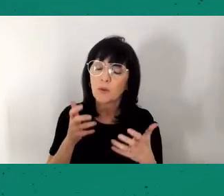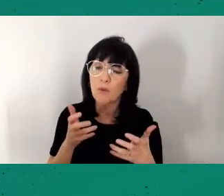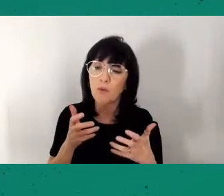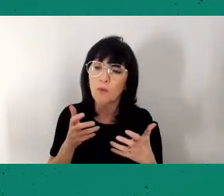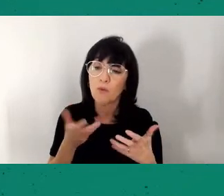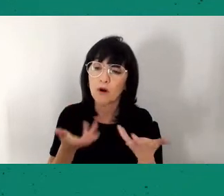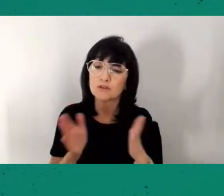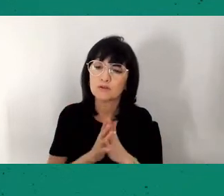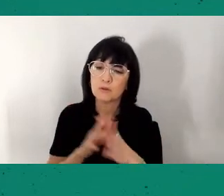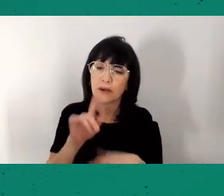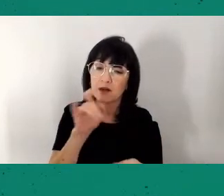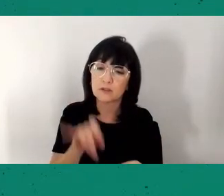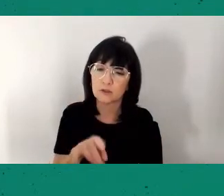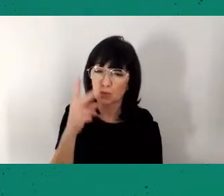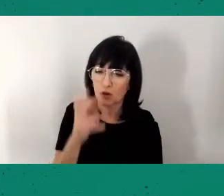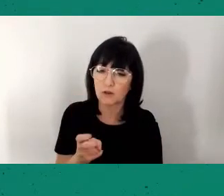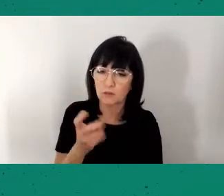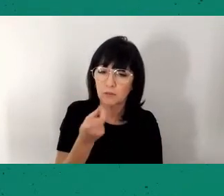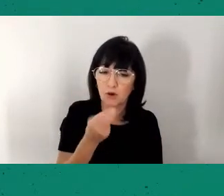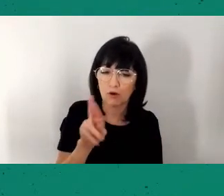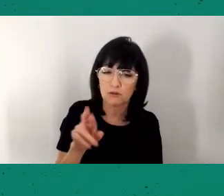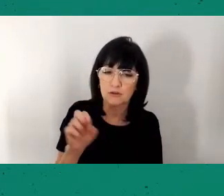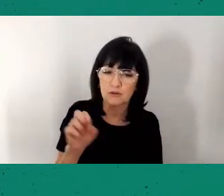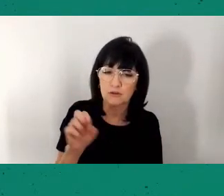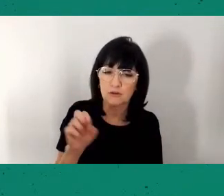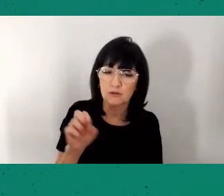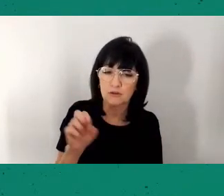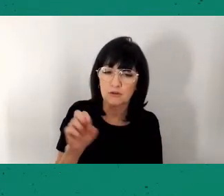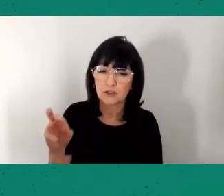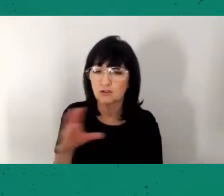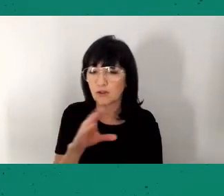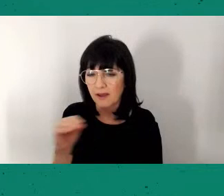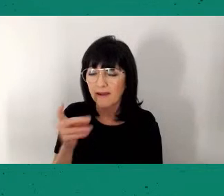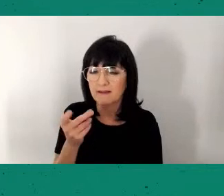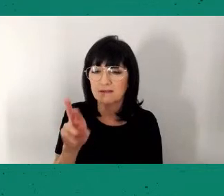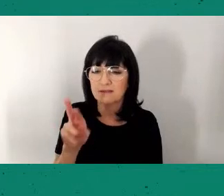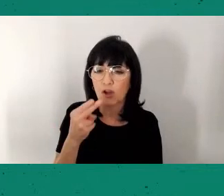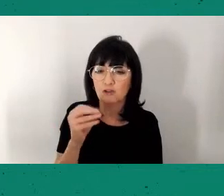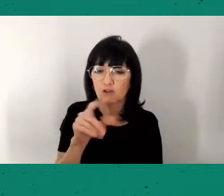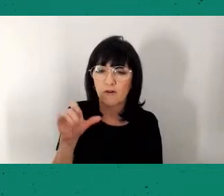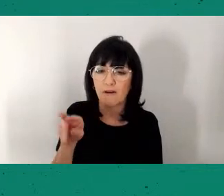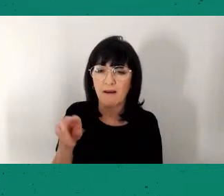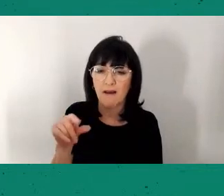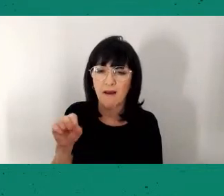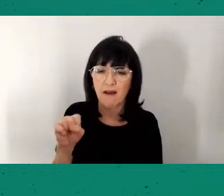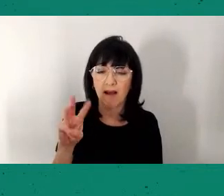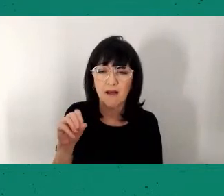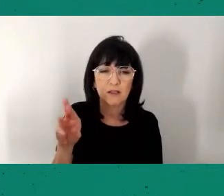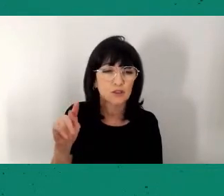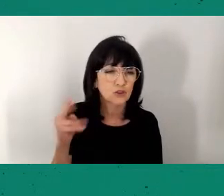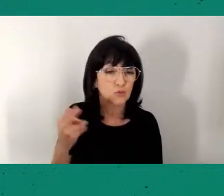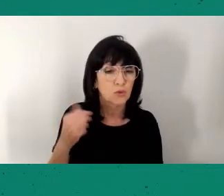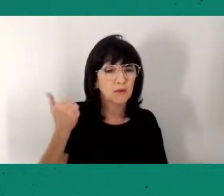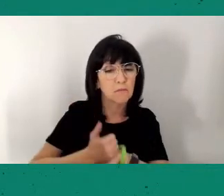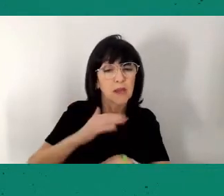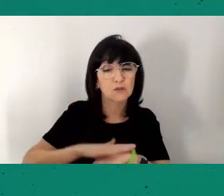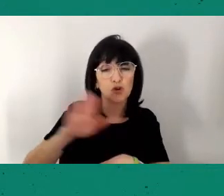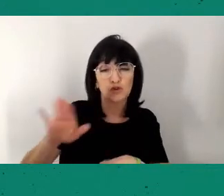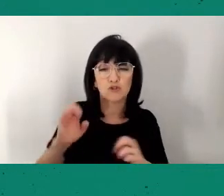the question of both Dr. Skelcher and Dr. Hollingsworth. Based on your